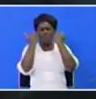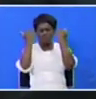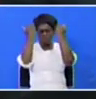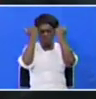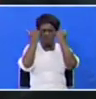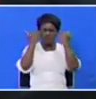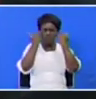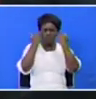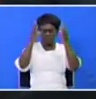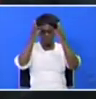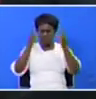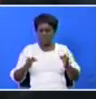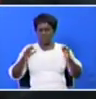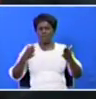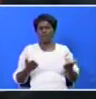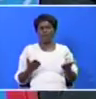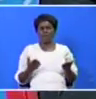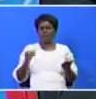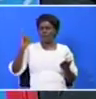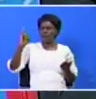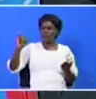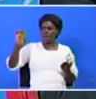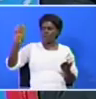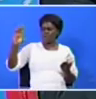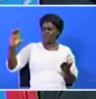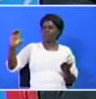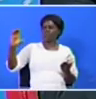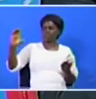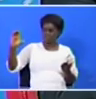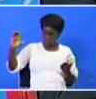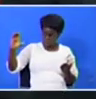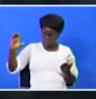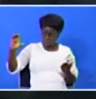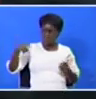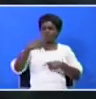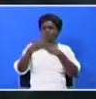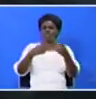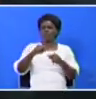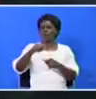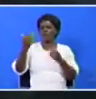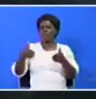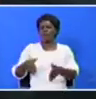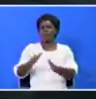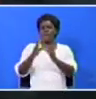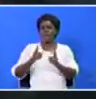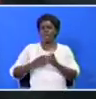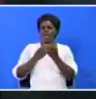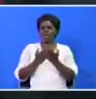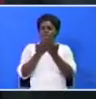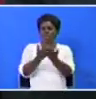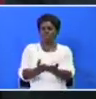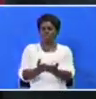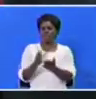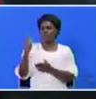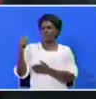courts decided IEBC should go ahead and use any other method of award. And they decided